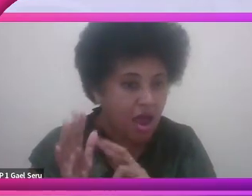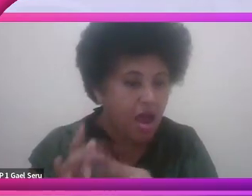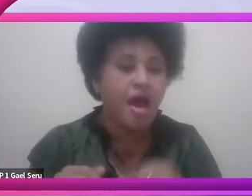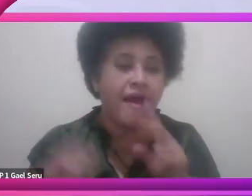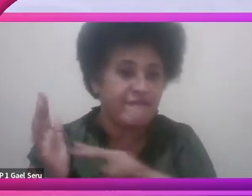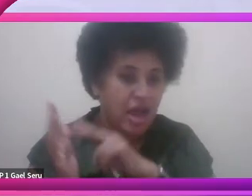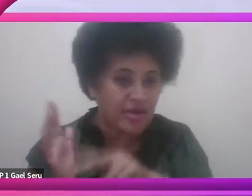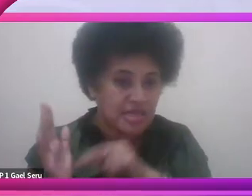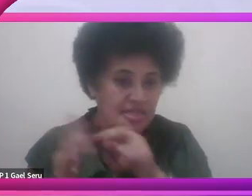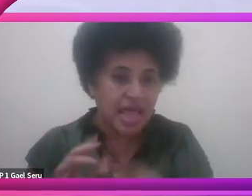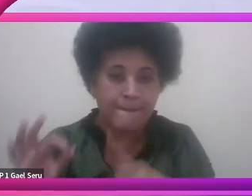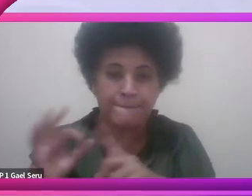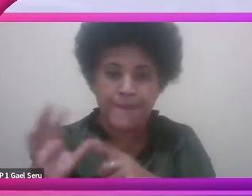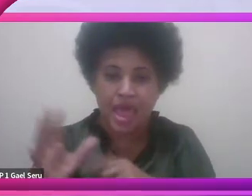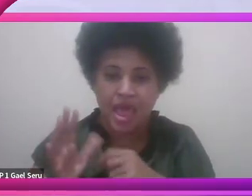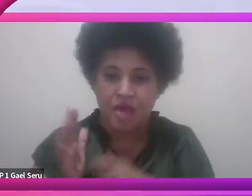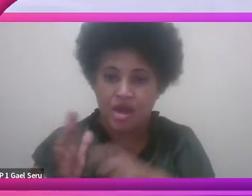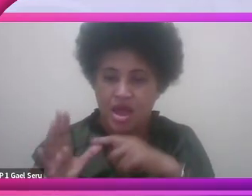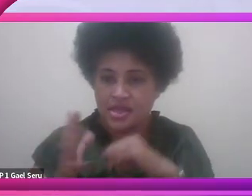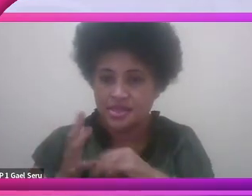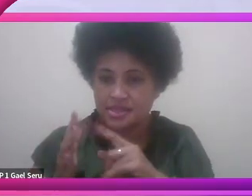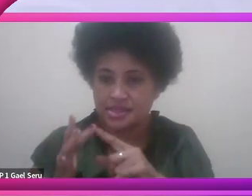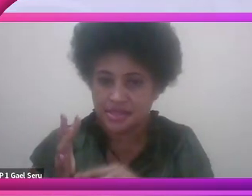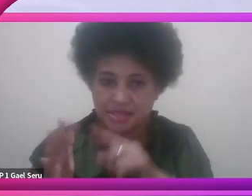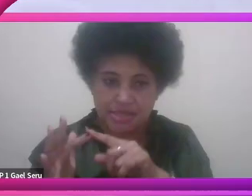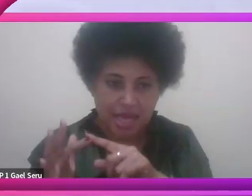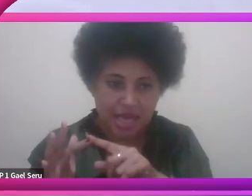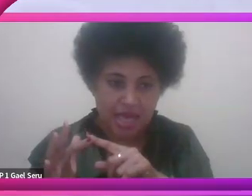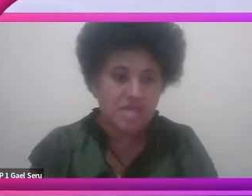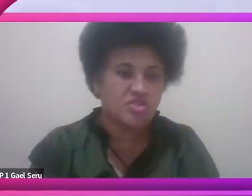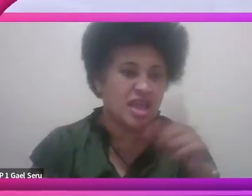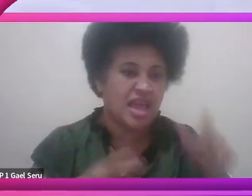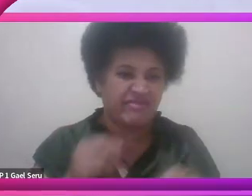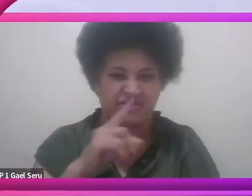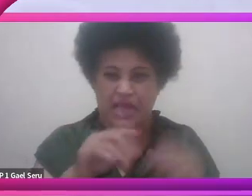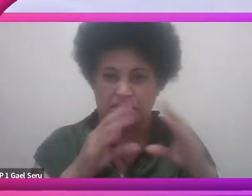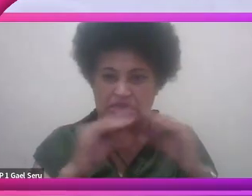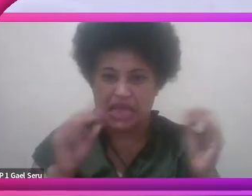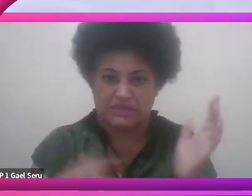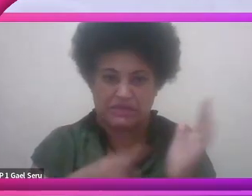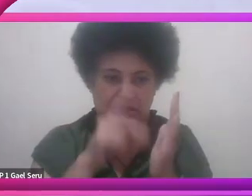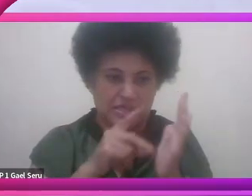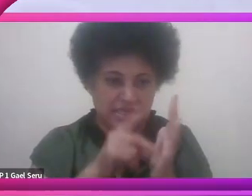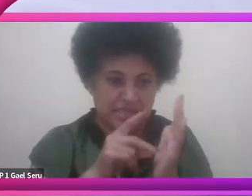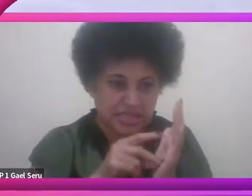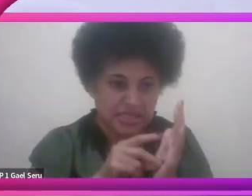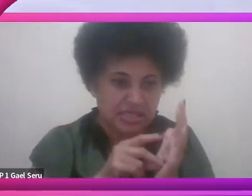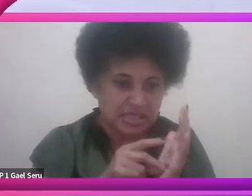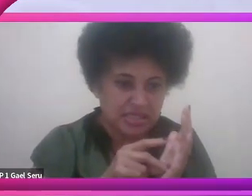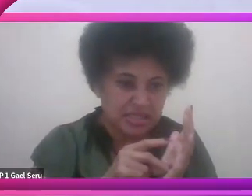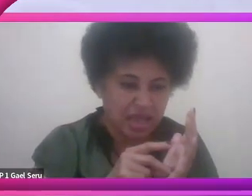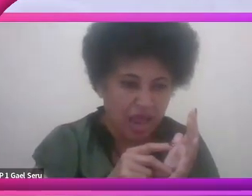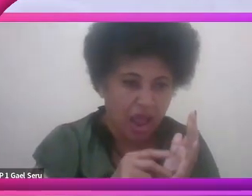about chlamydia, pigeon tona, right? Gonorrhea tona, all of that, they belong to bacteria. Most